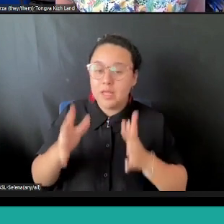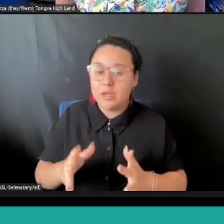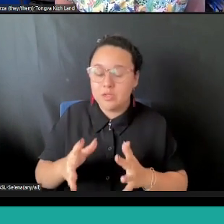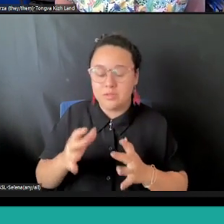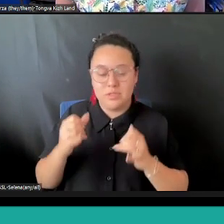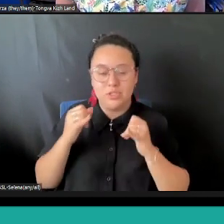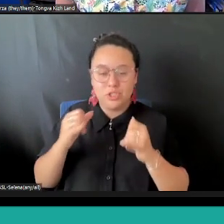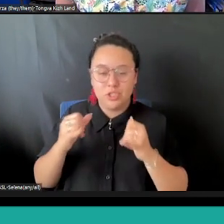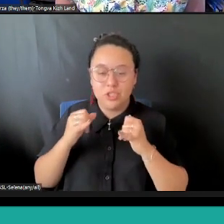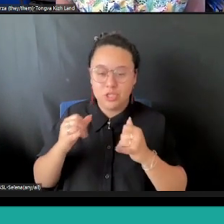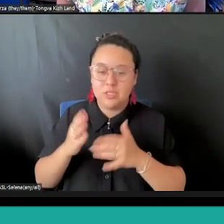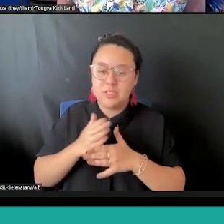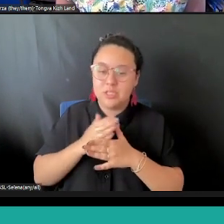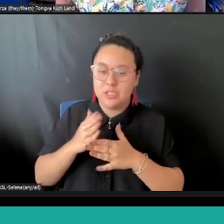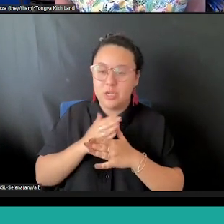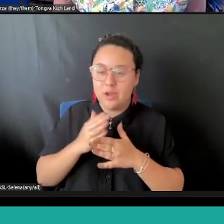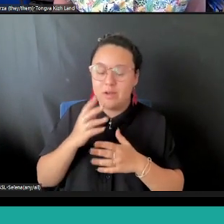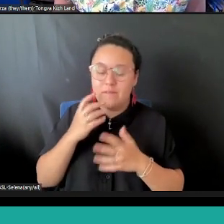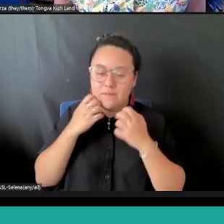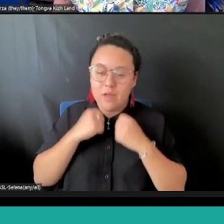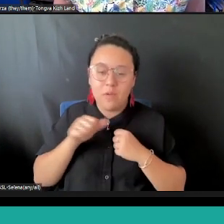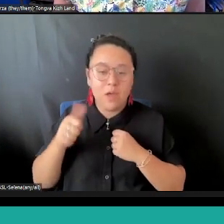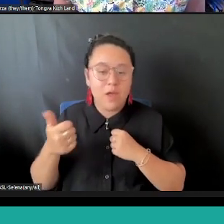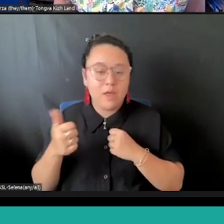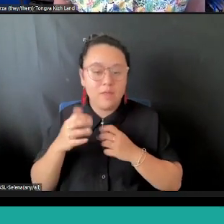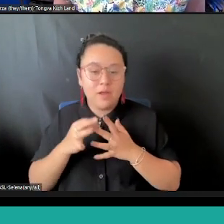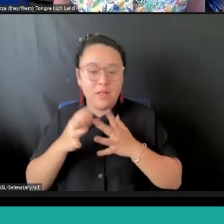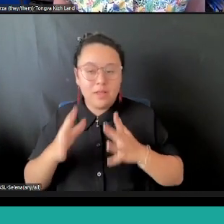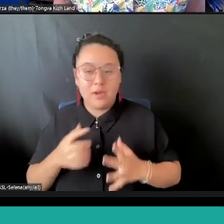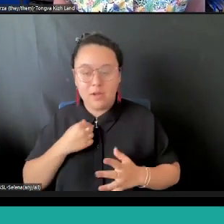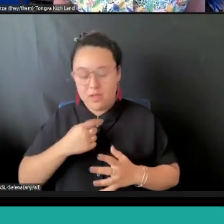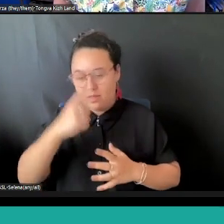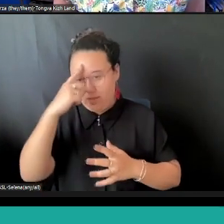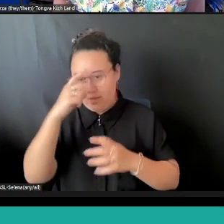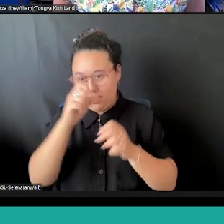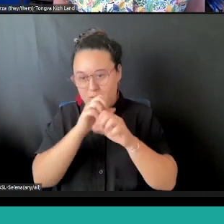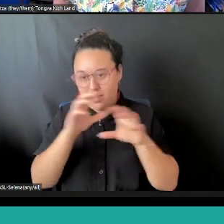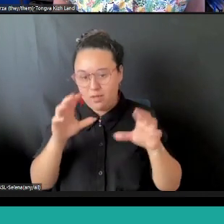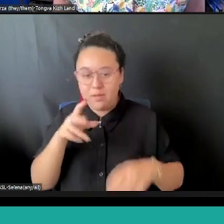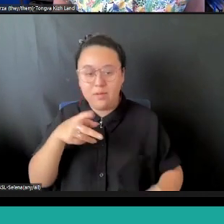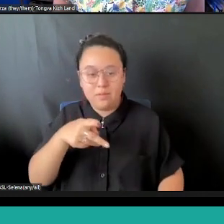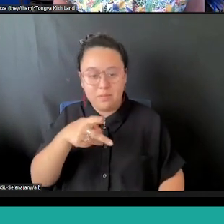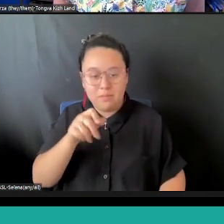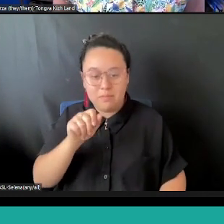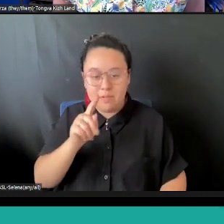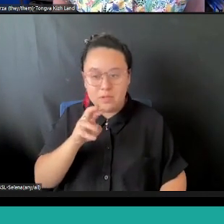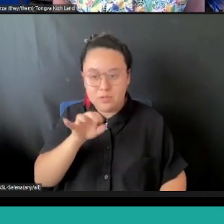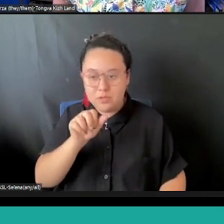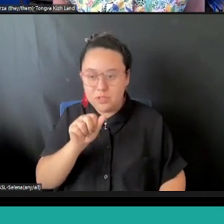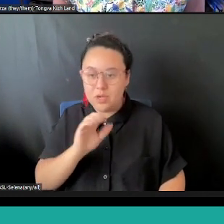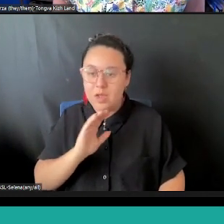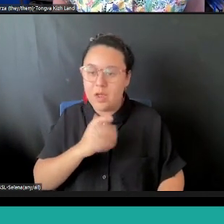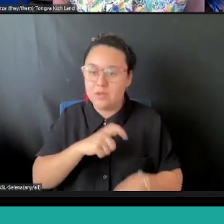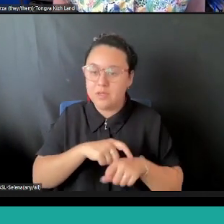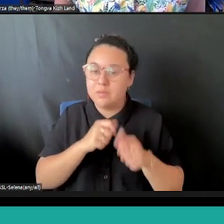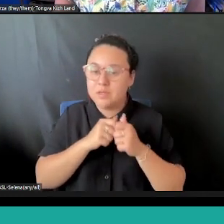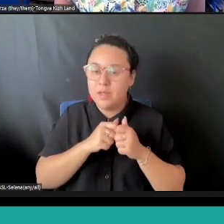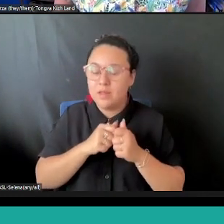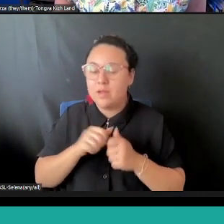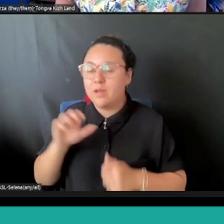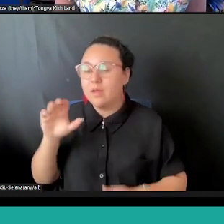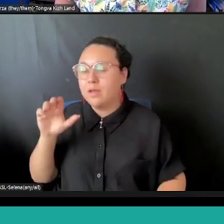values. And another leader I think of when I think of Patricia and our time together is also Carmen Morgan, the